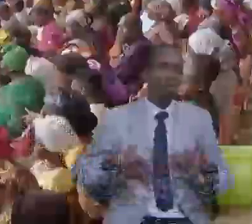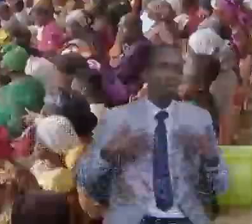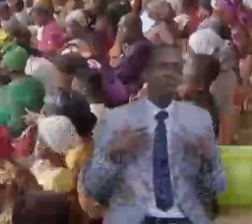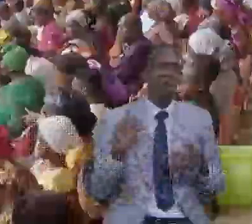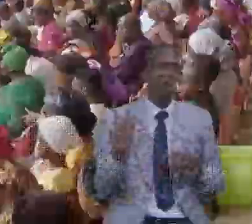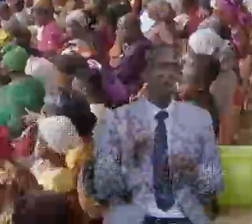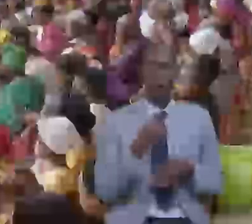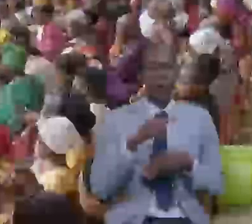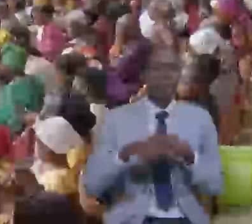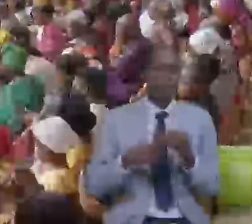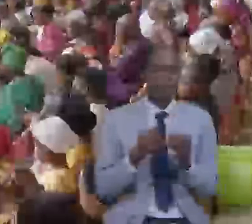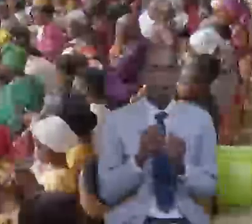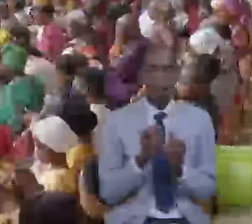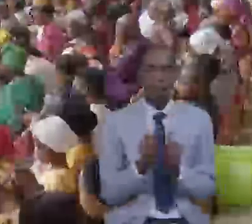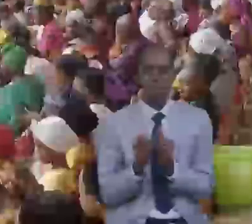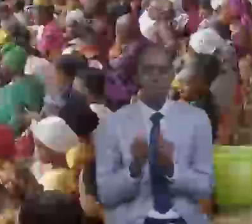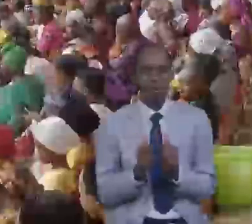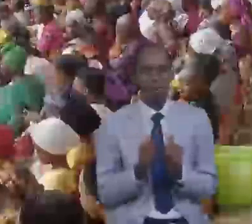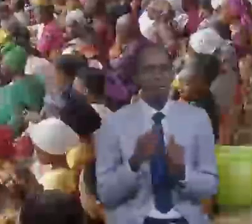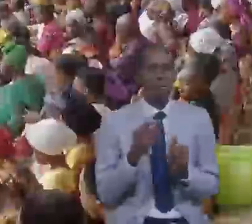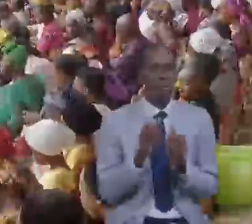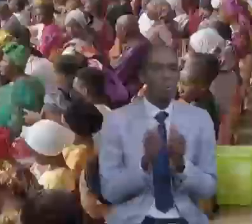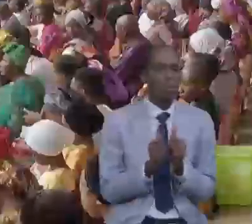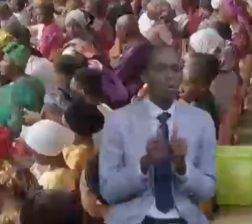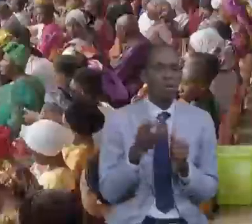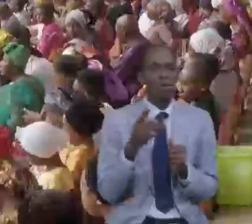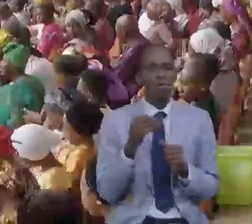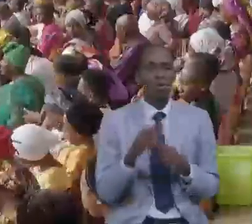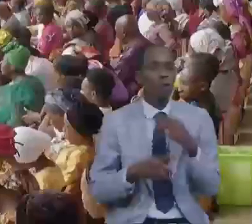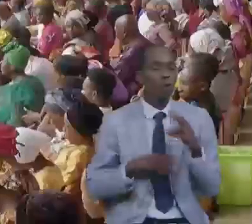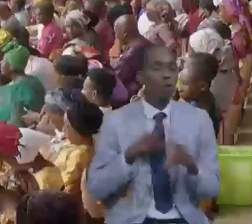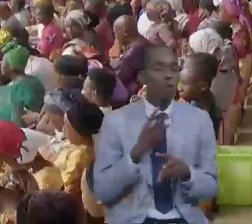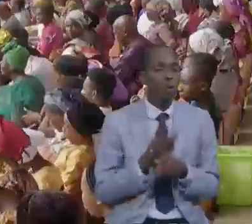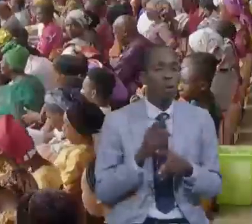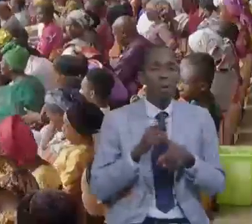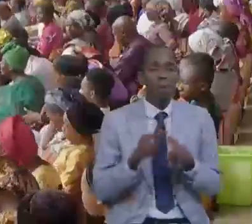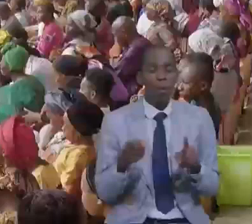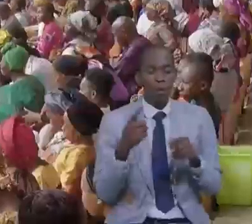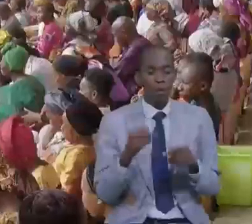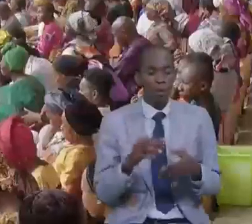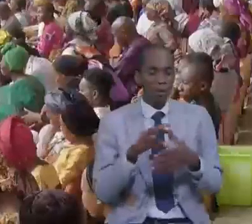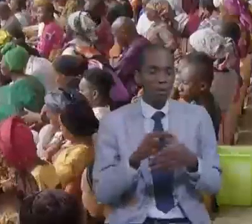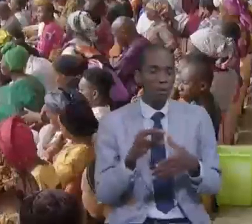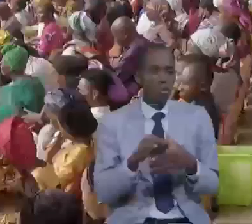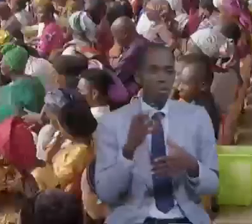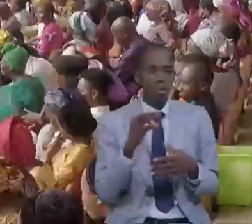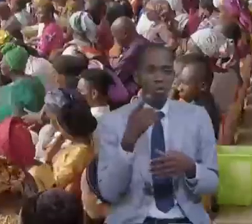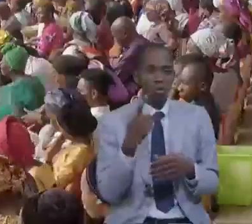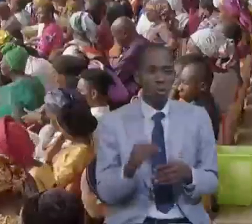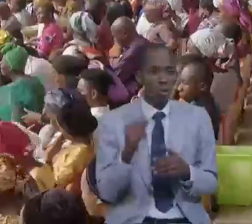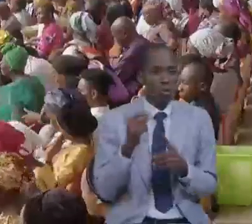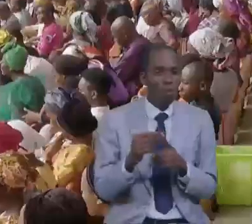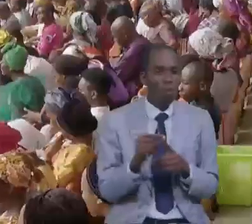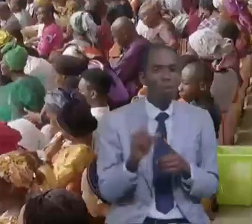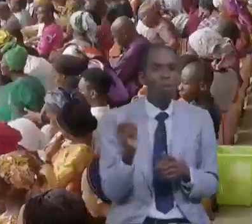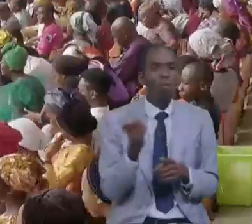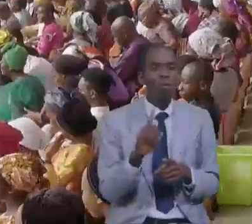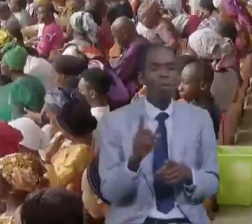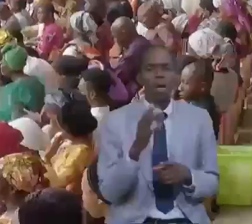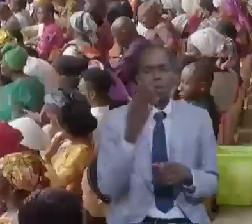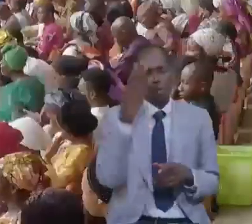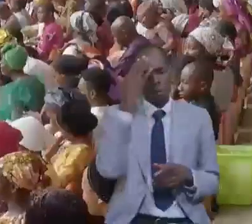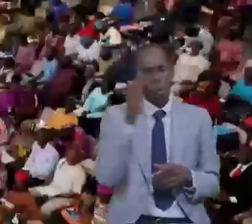word, why is the pastor preaching like this today? What we came for? We came for water, we came